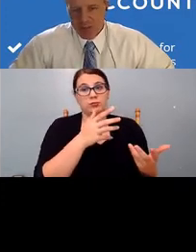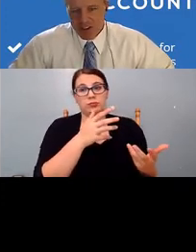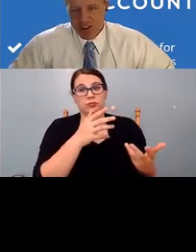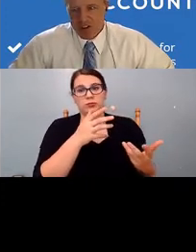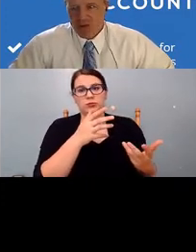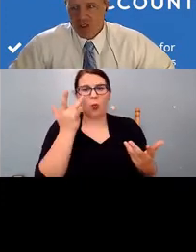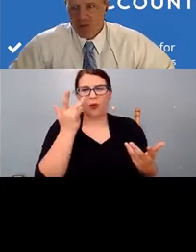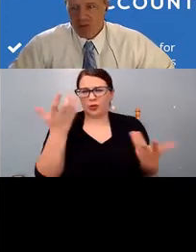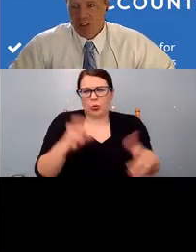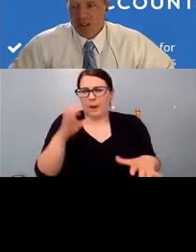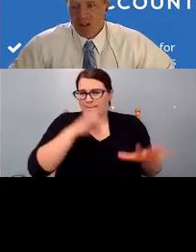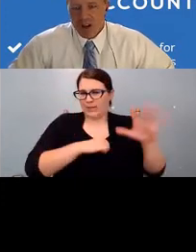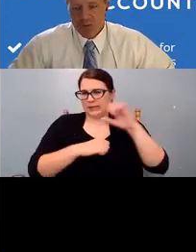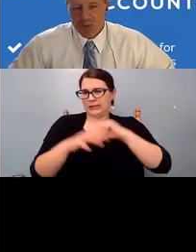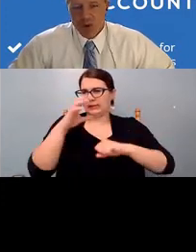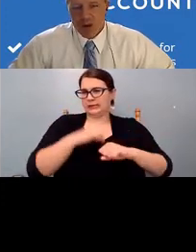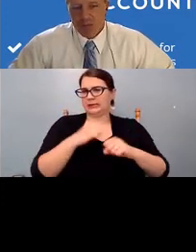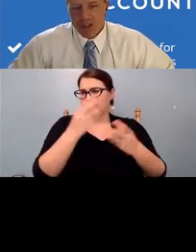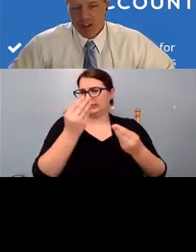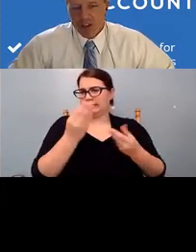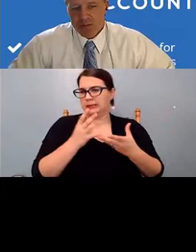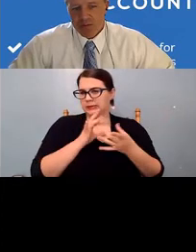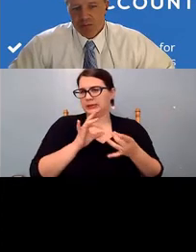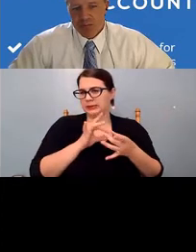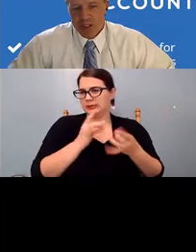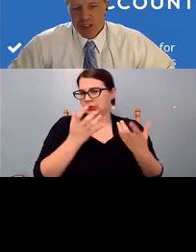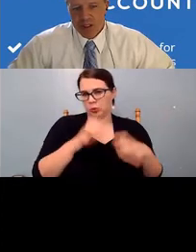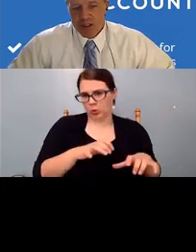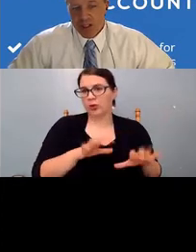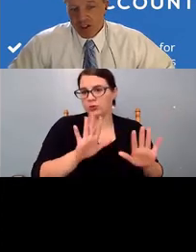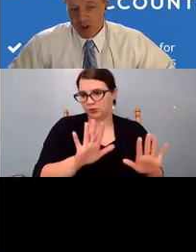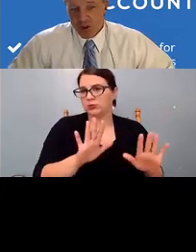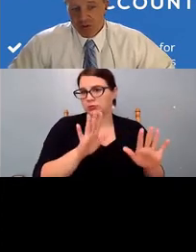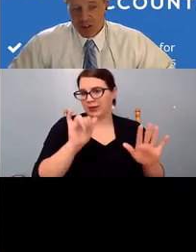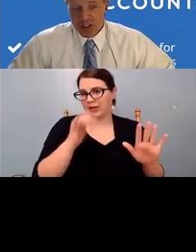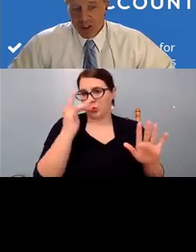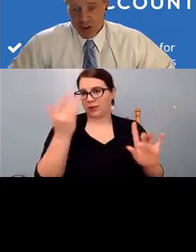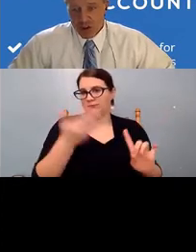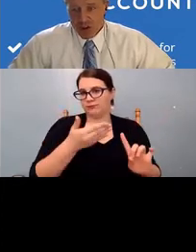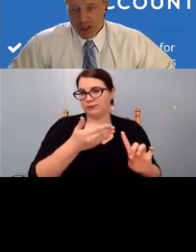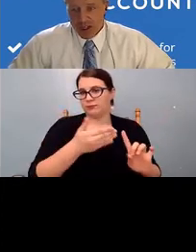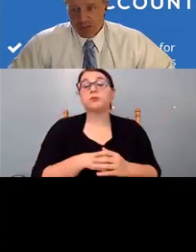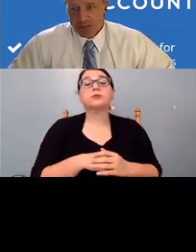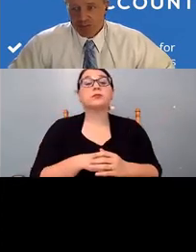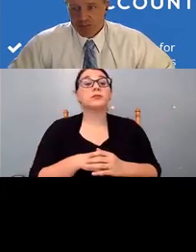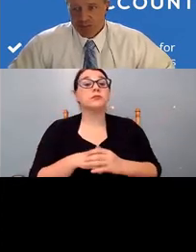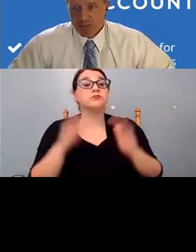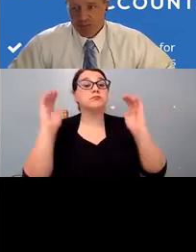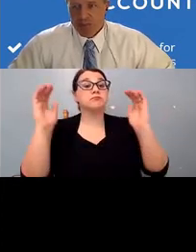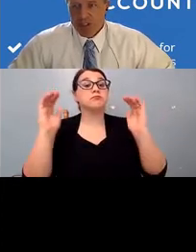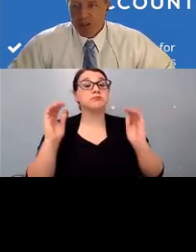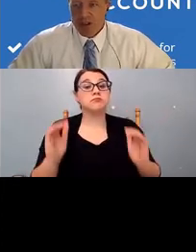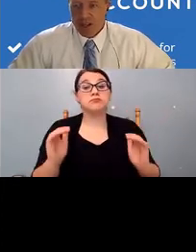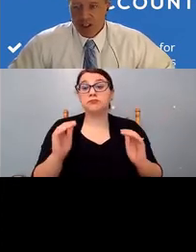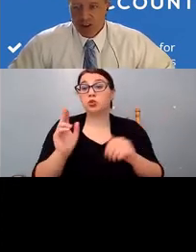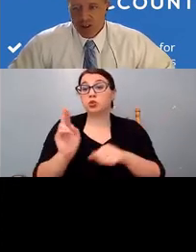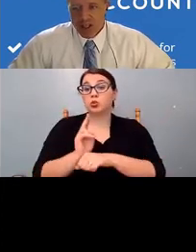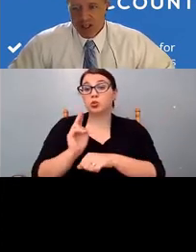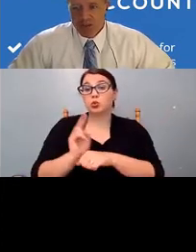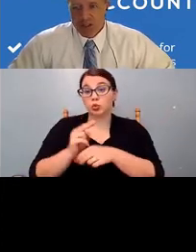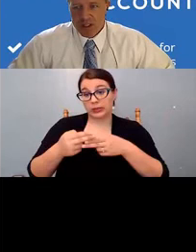any messages from our program manager. Next, you would fill in your username.